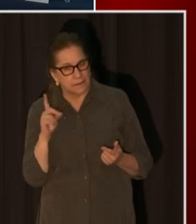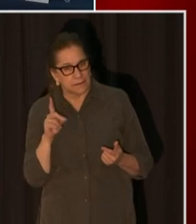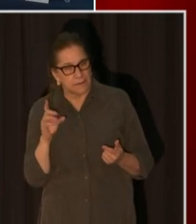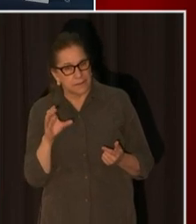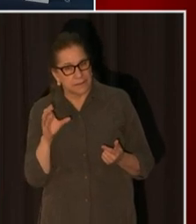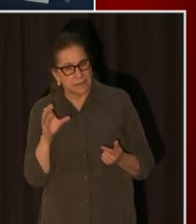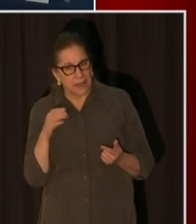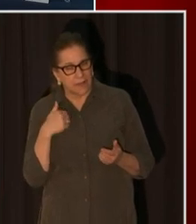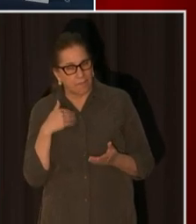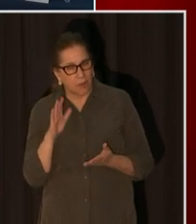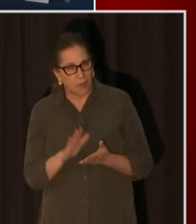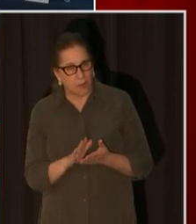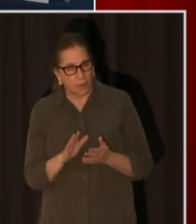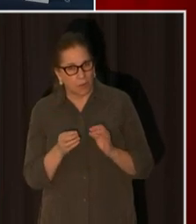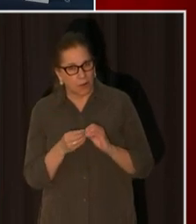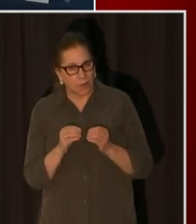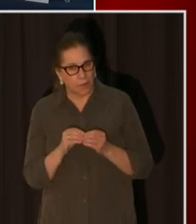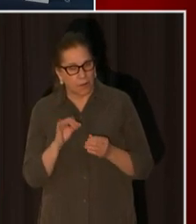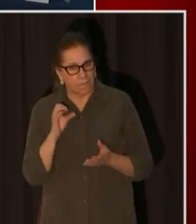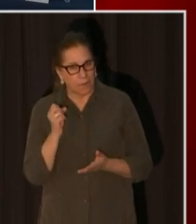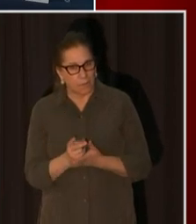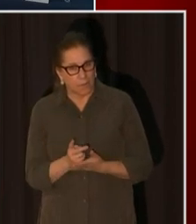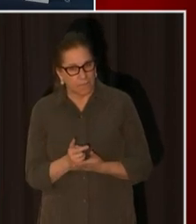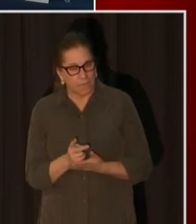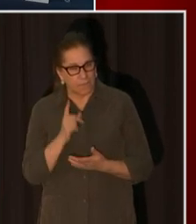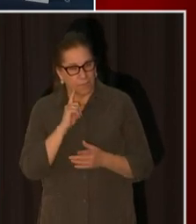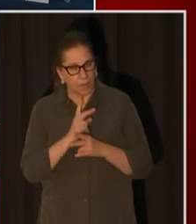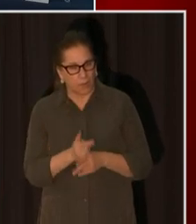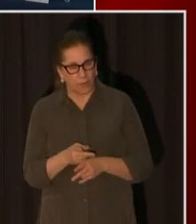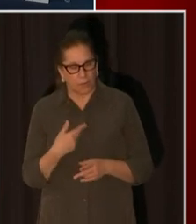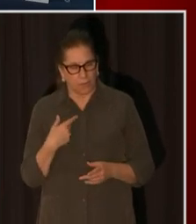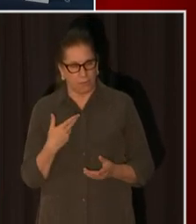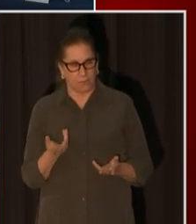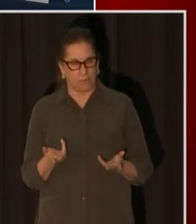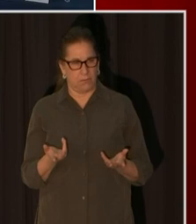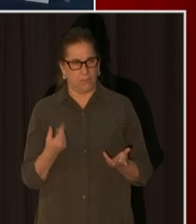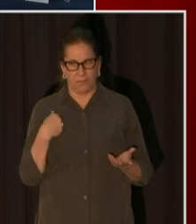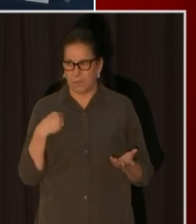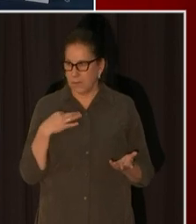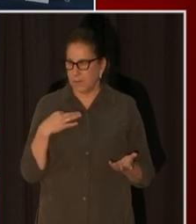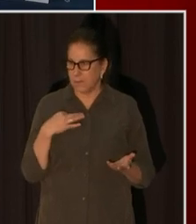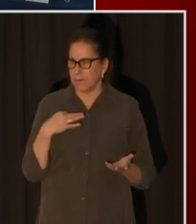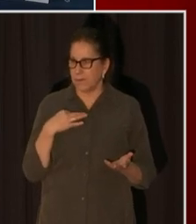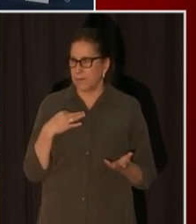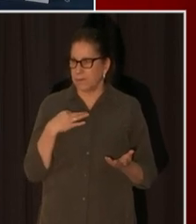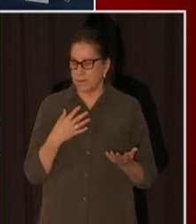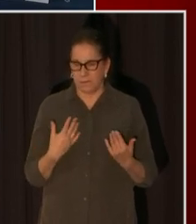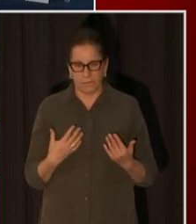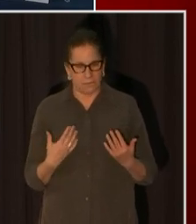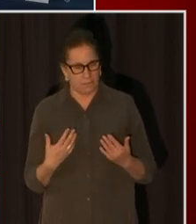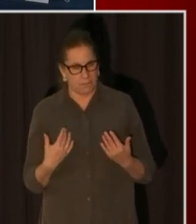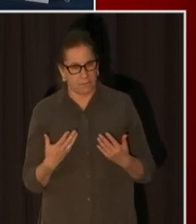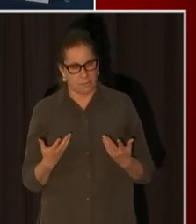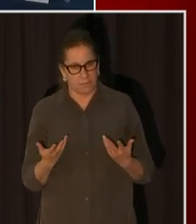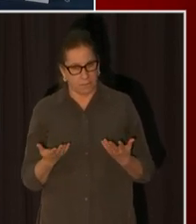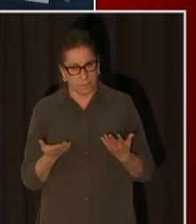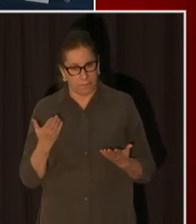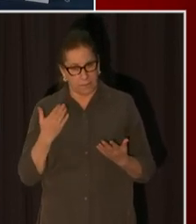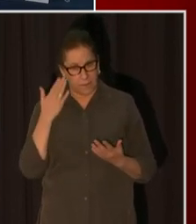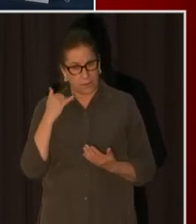we ignore the structural fix. We have to stay focused on the structural fixes,